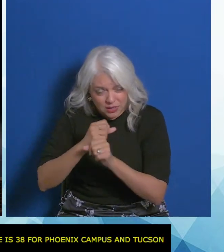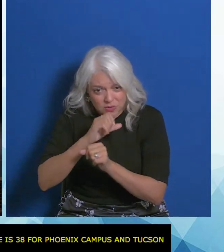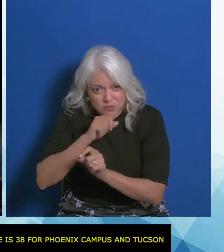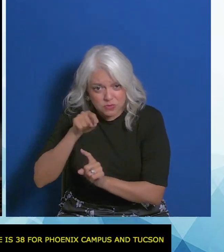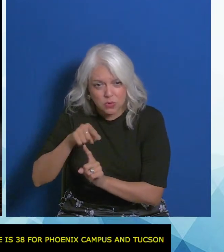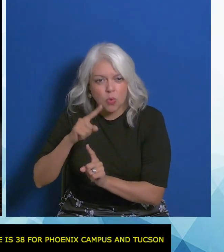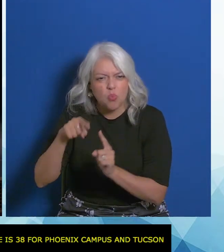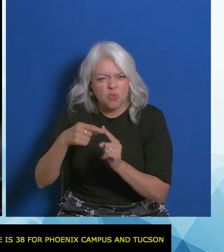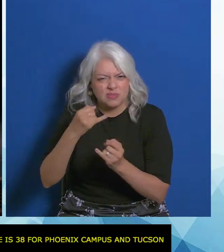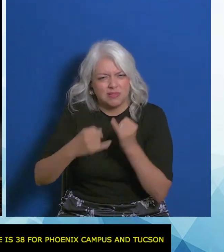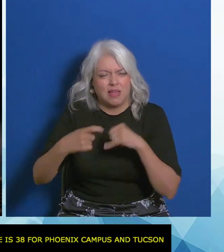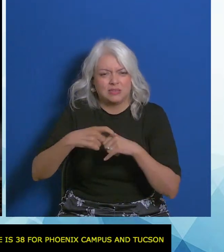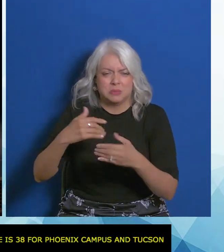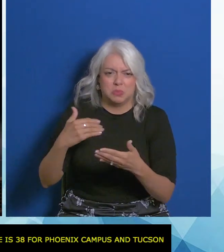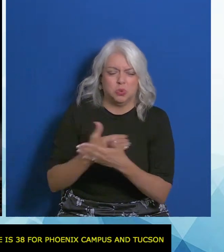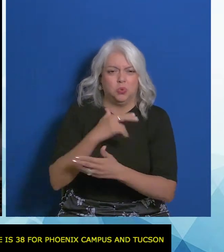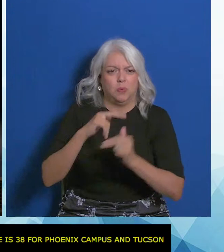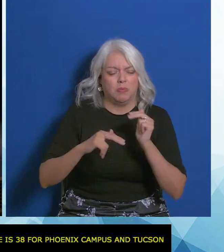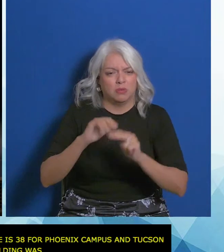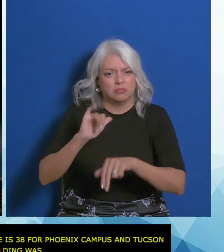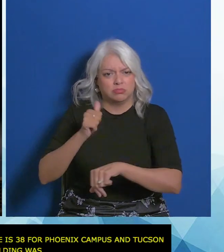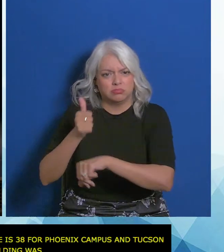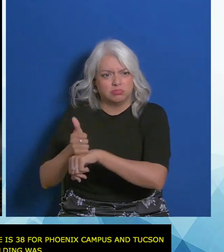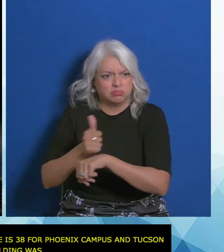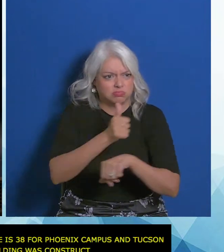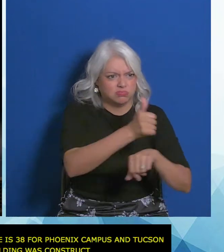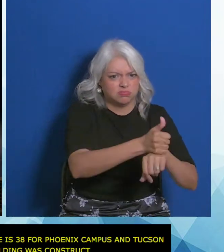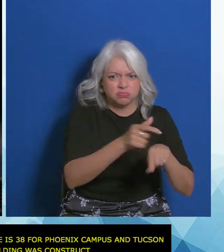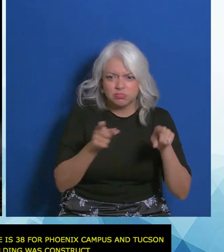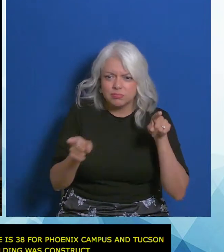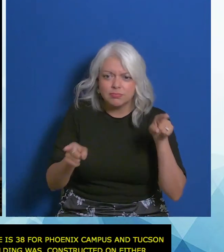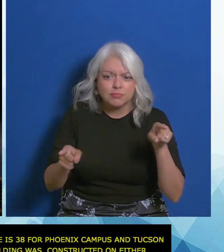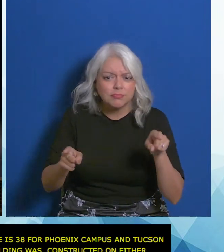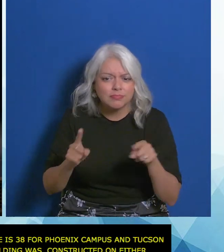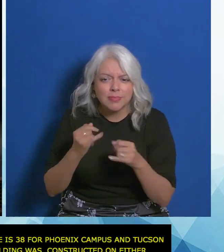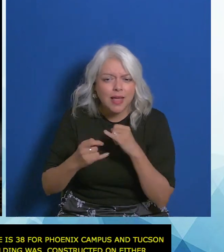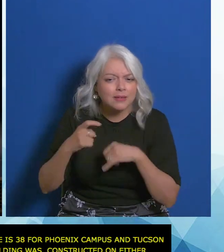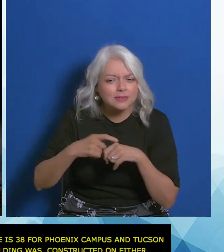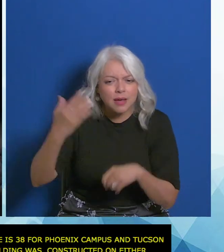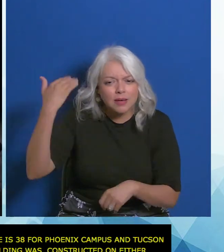a new building was constructed on either campus?